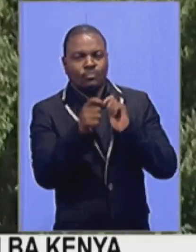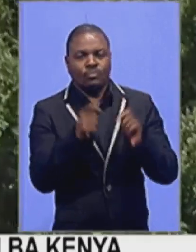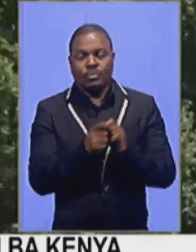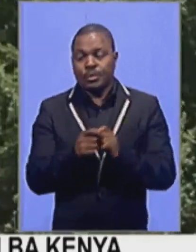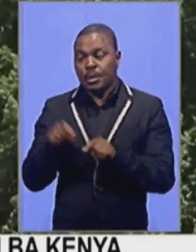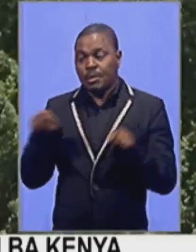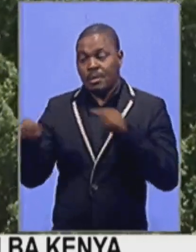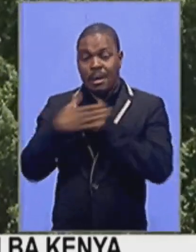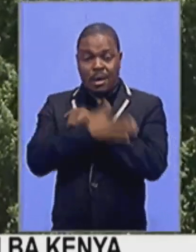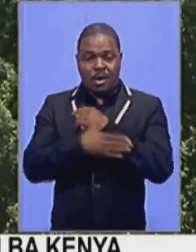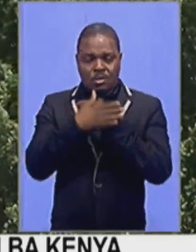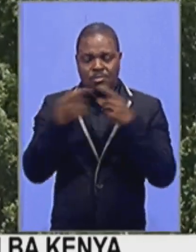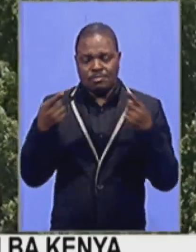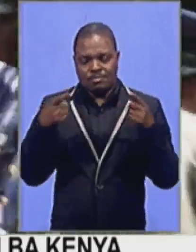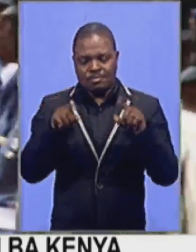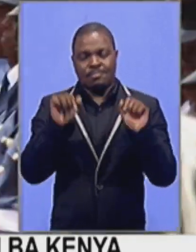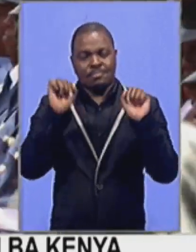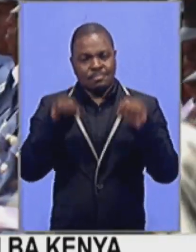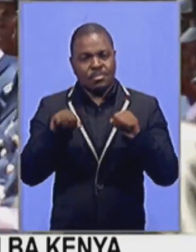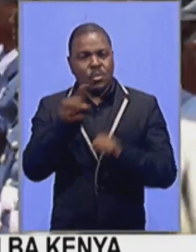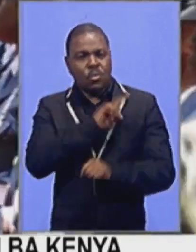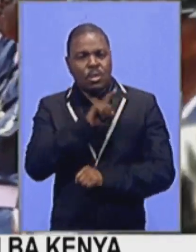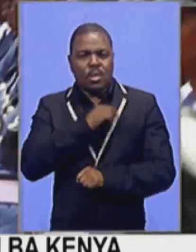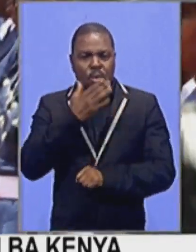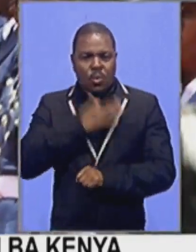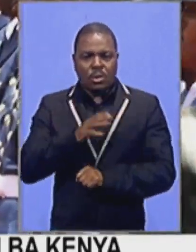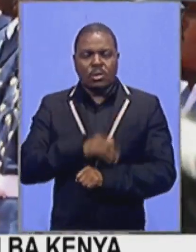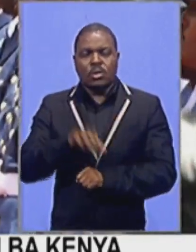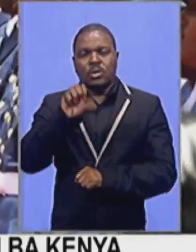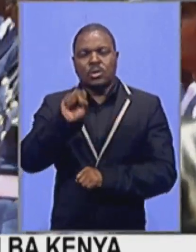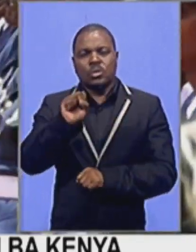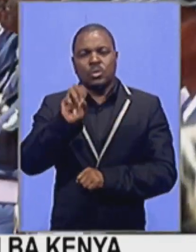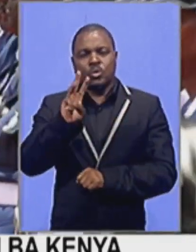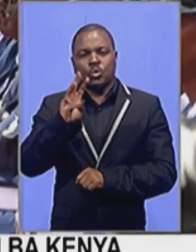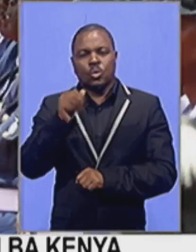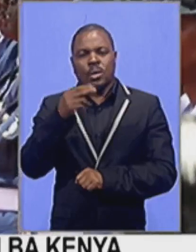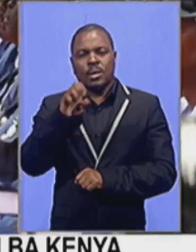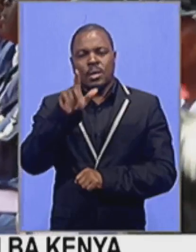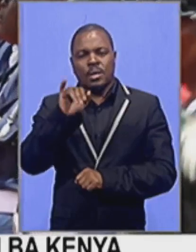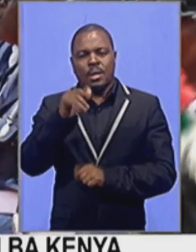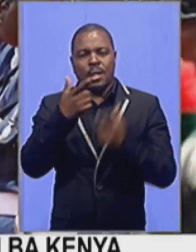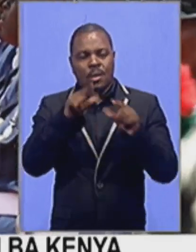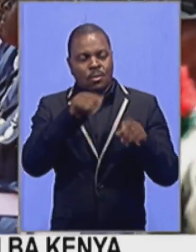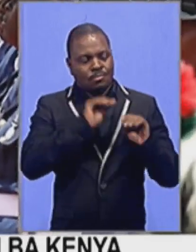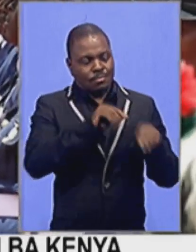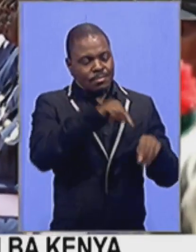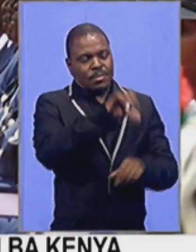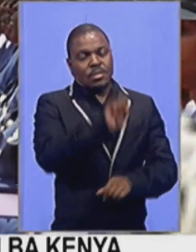boeleditse boitlamo ba tsona ba ho netefatsa hore puo ya Kiswahili ya rutwa Afrika borwa.